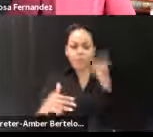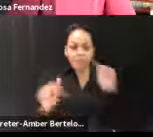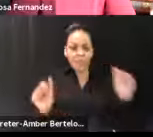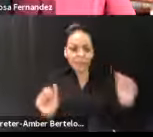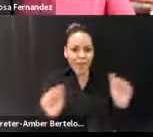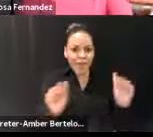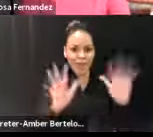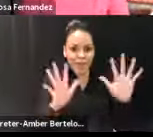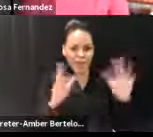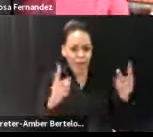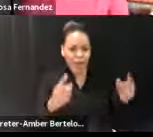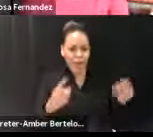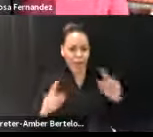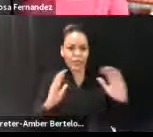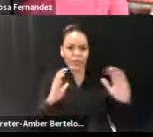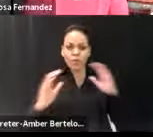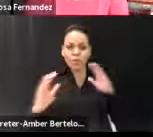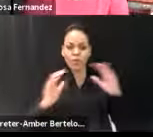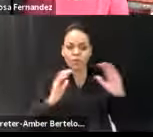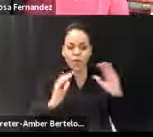communication that's happening